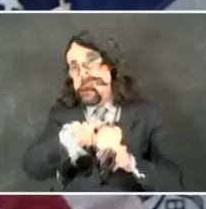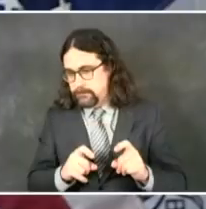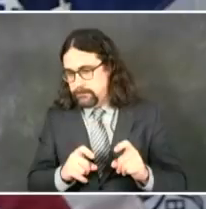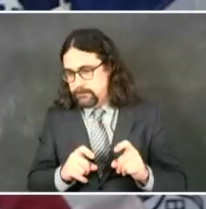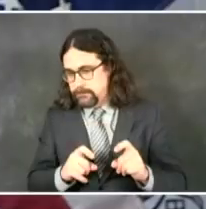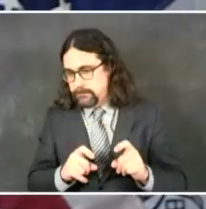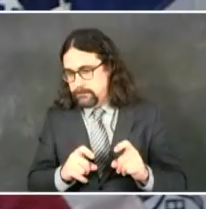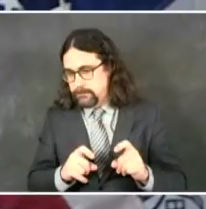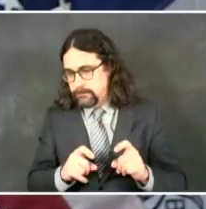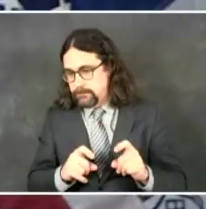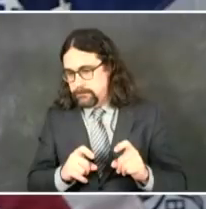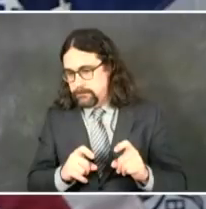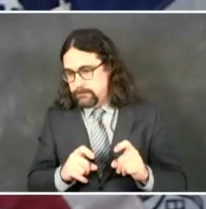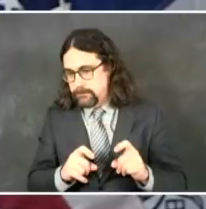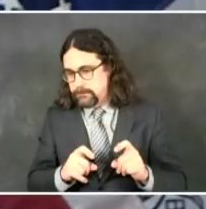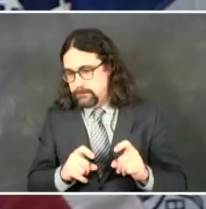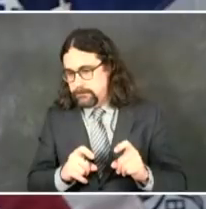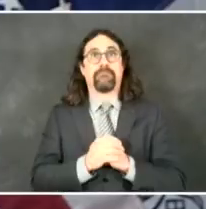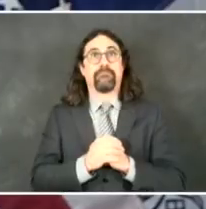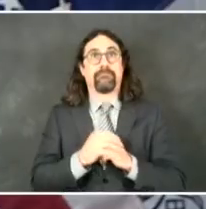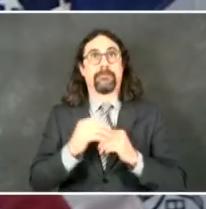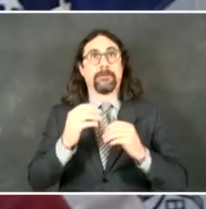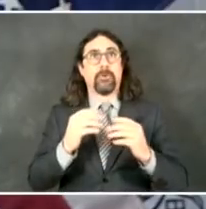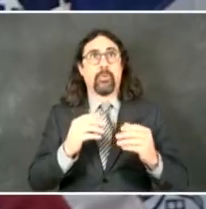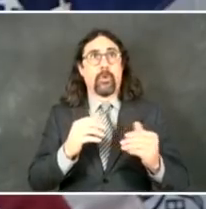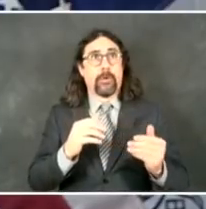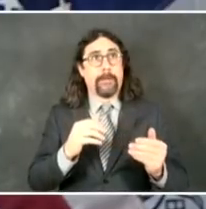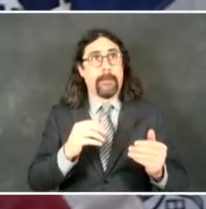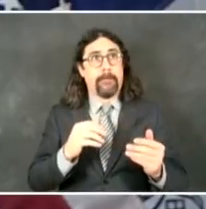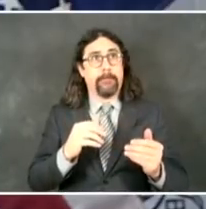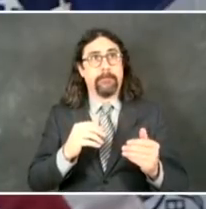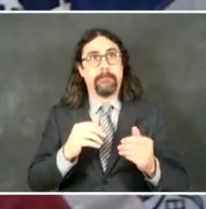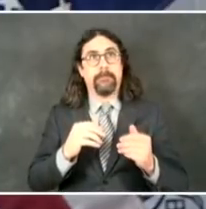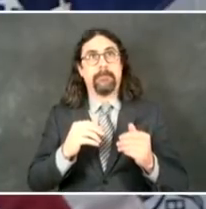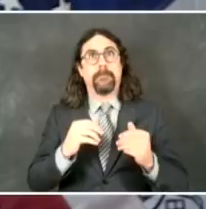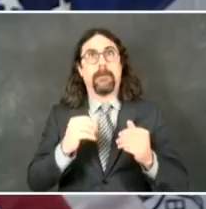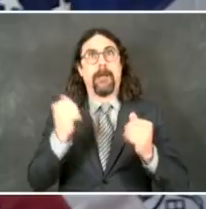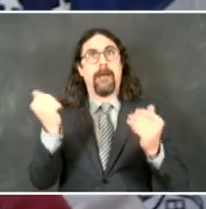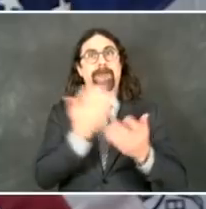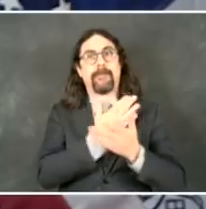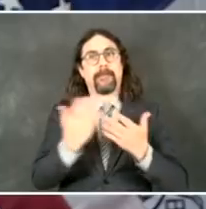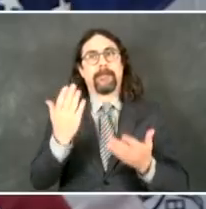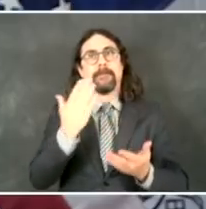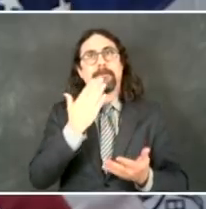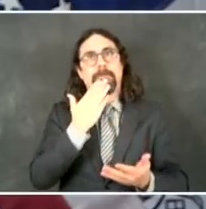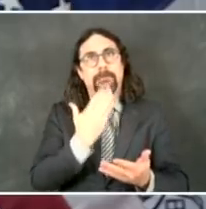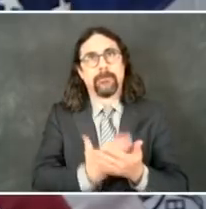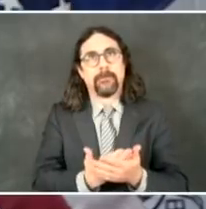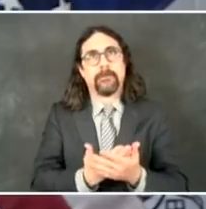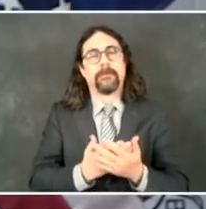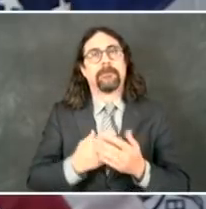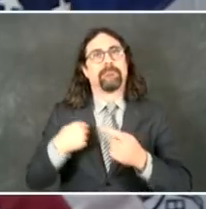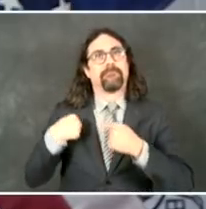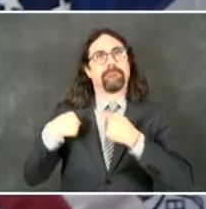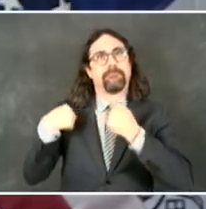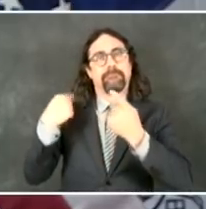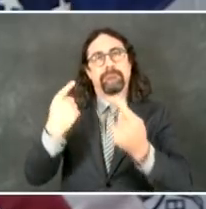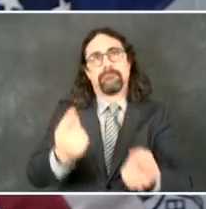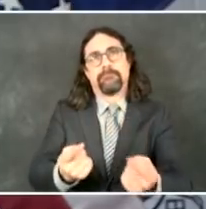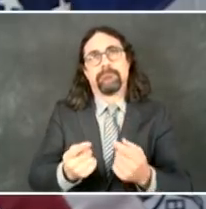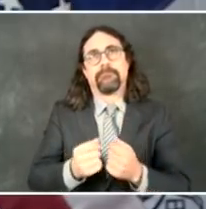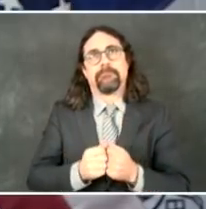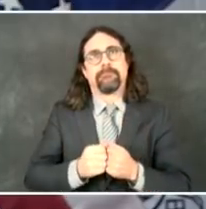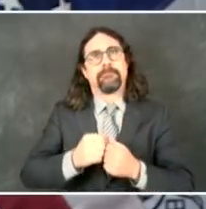us. Everyone's been doing a great job. Every time I'm going to say thank you to all of you for everything you're doing